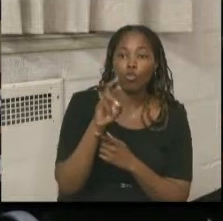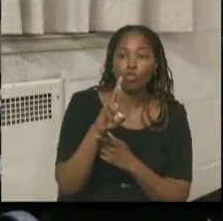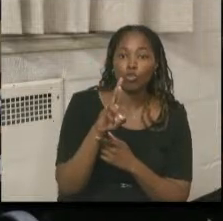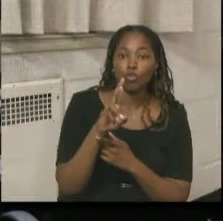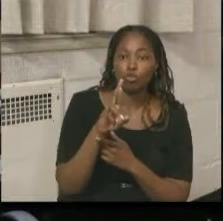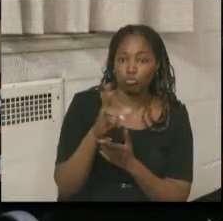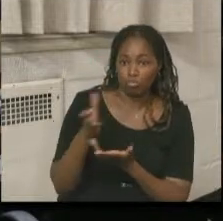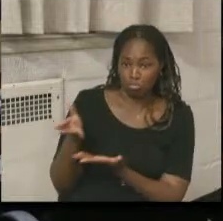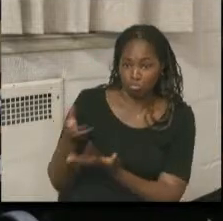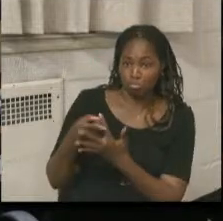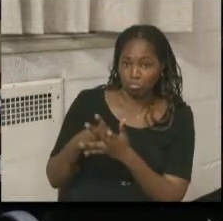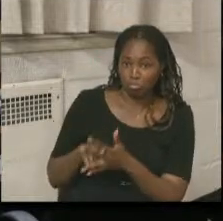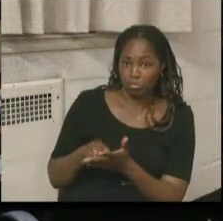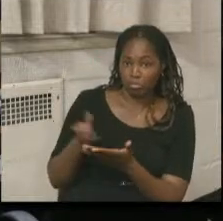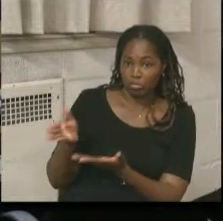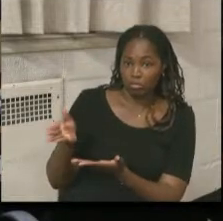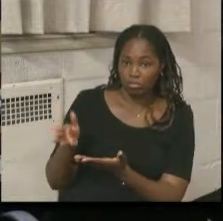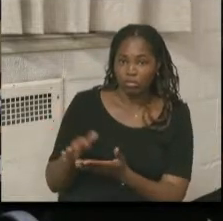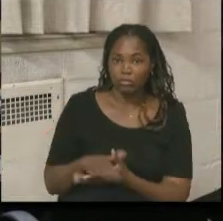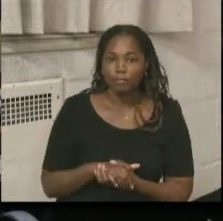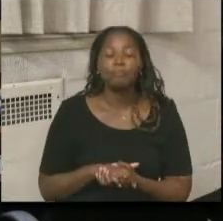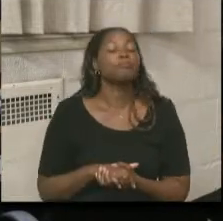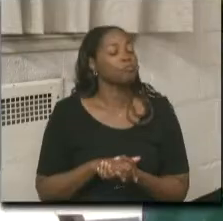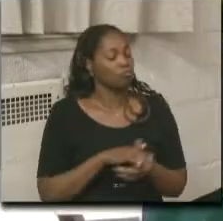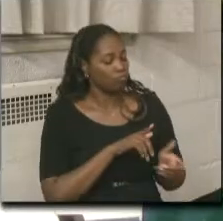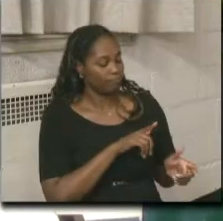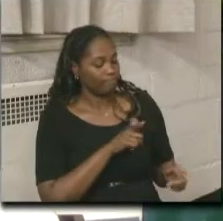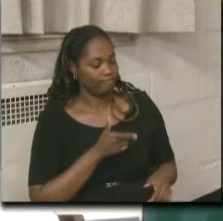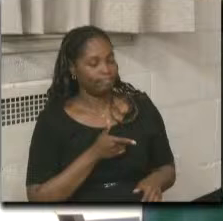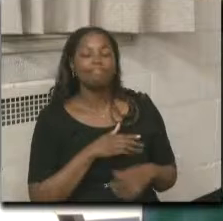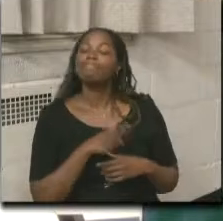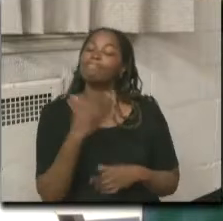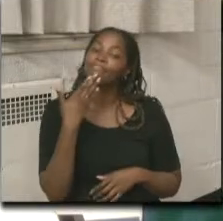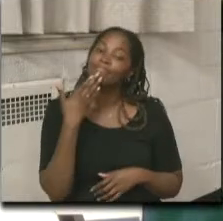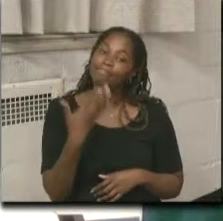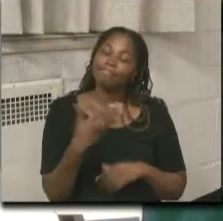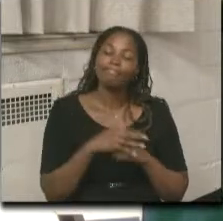start with you. Thanks so much.